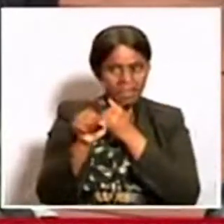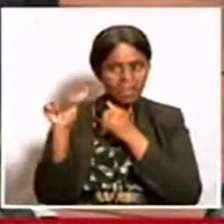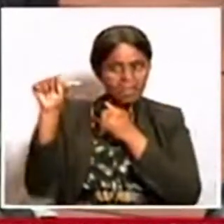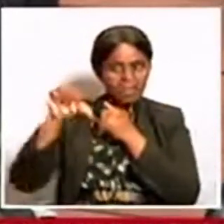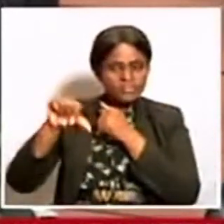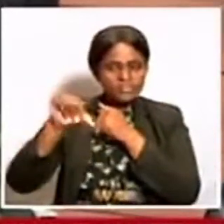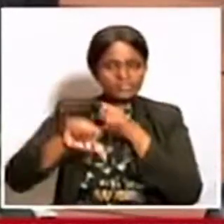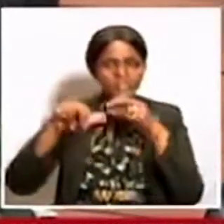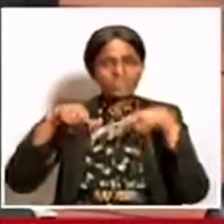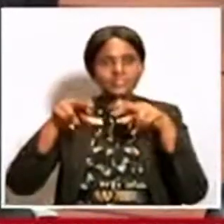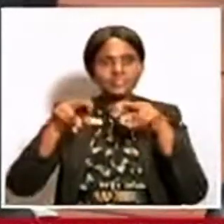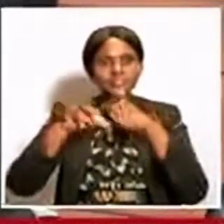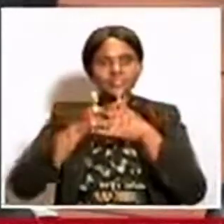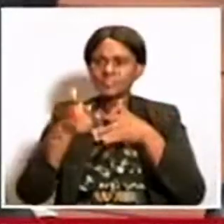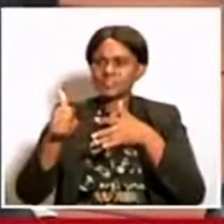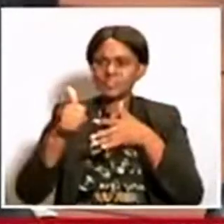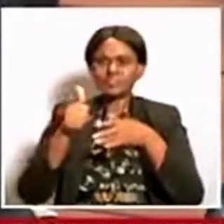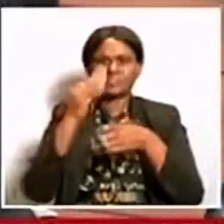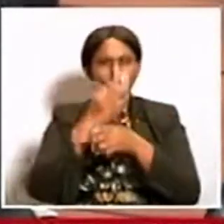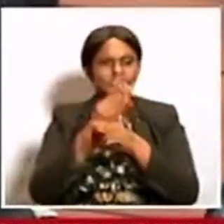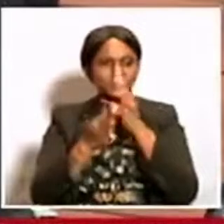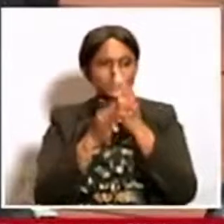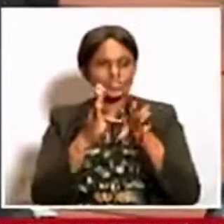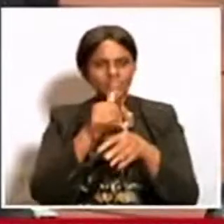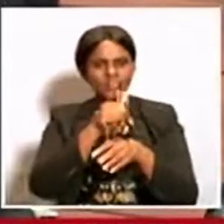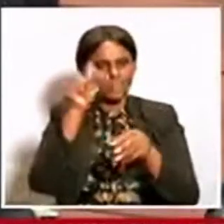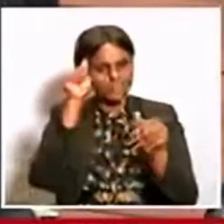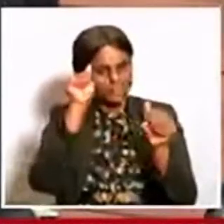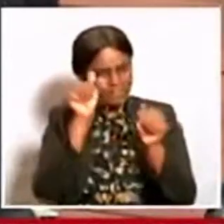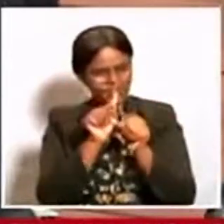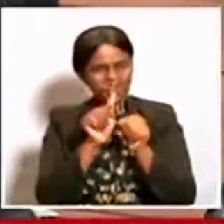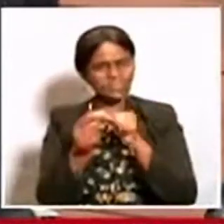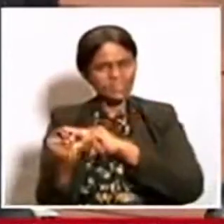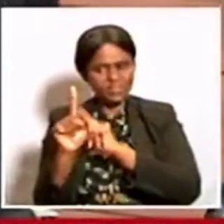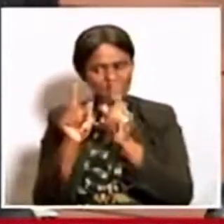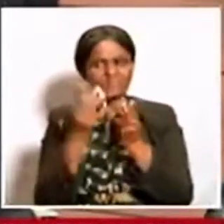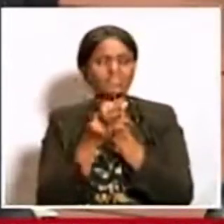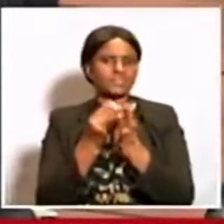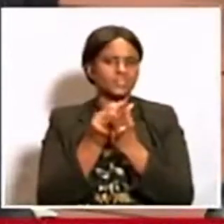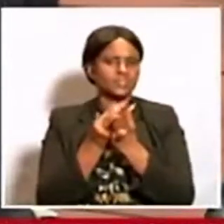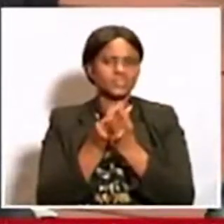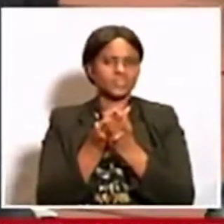road. How did the contractor agree to get the money